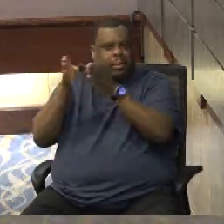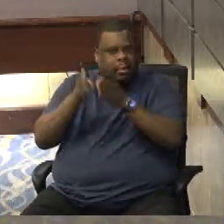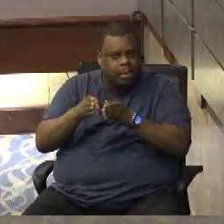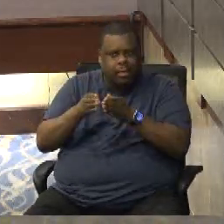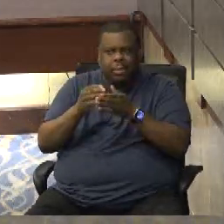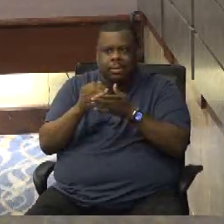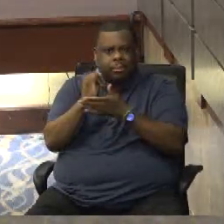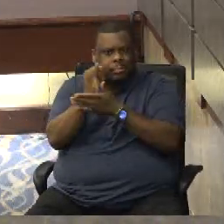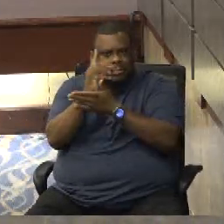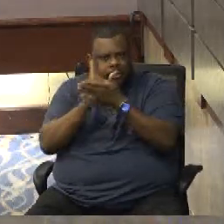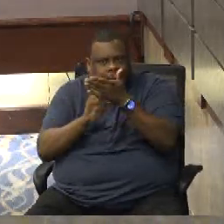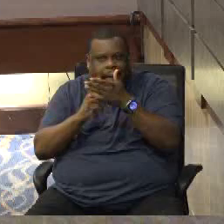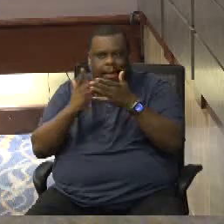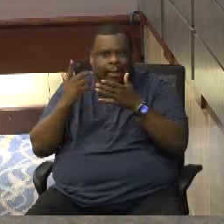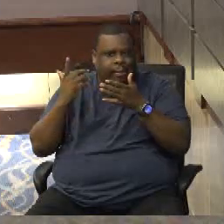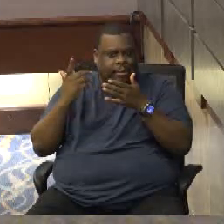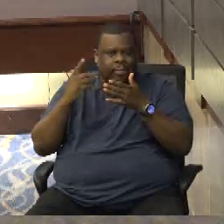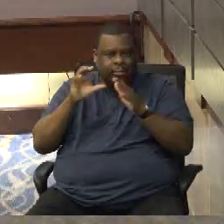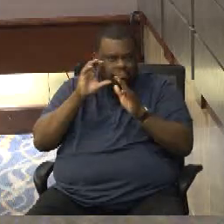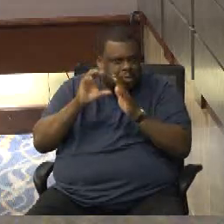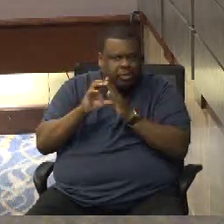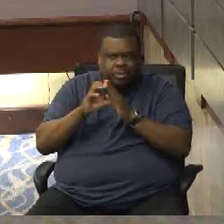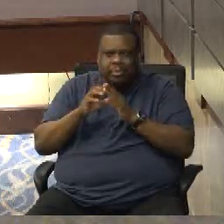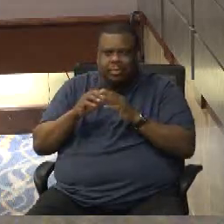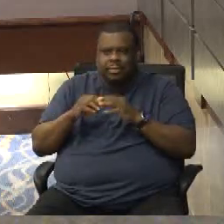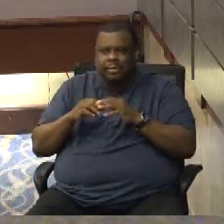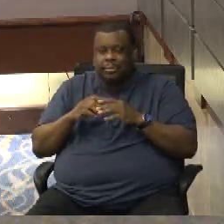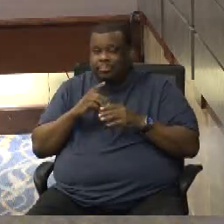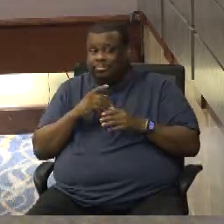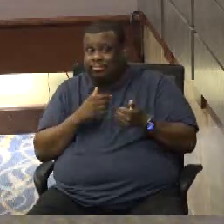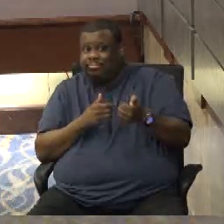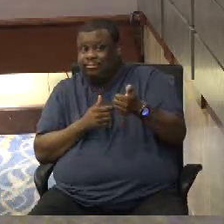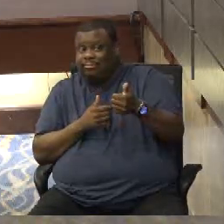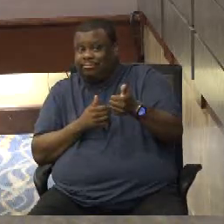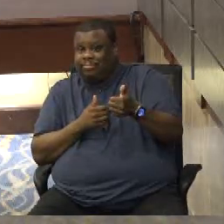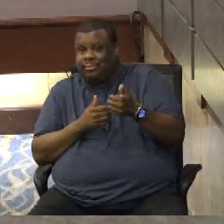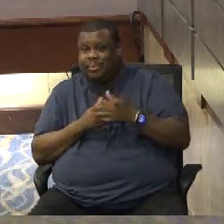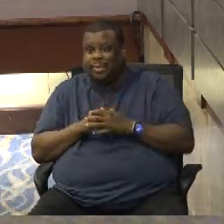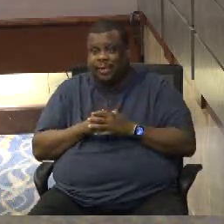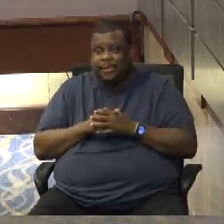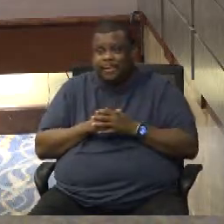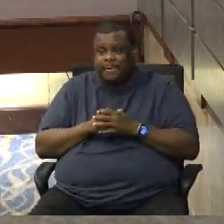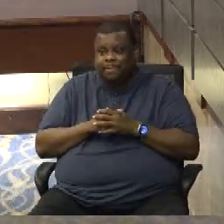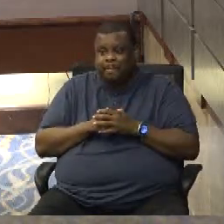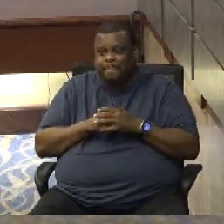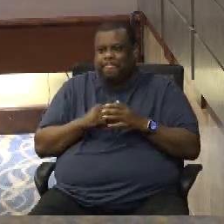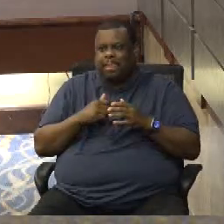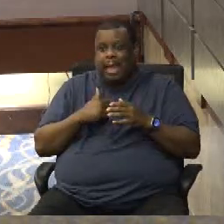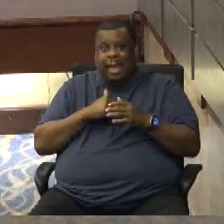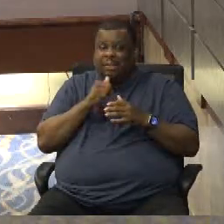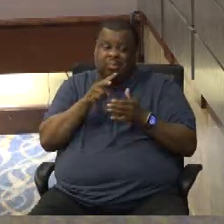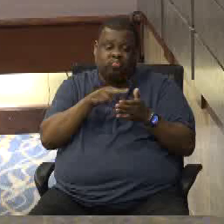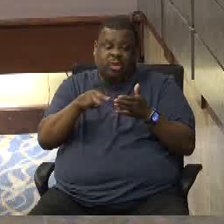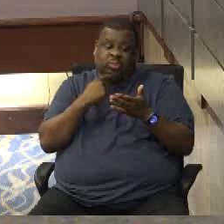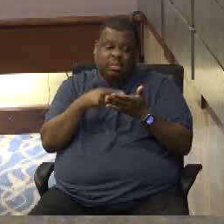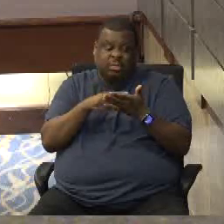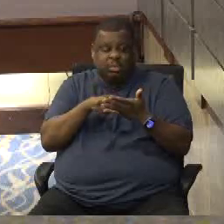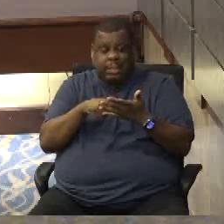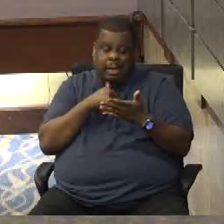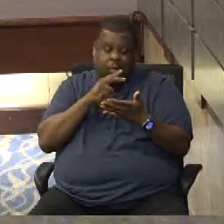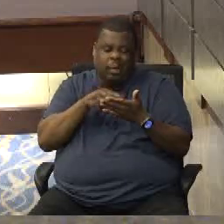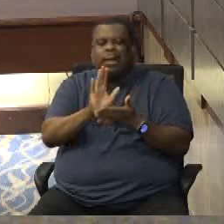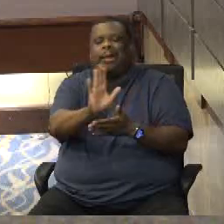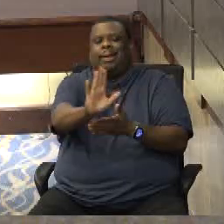now. We might have one already created. I mean, I didn't read it, so it doesn't count. No, I'm just playing. Oh